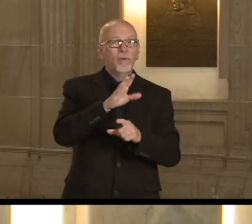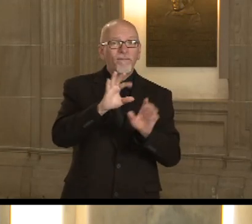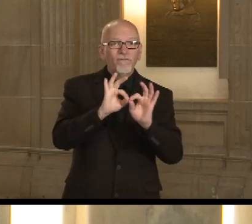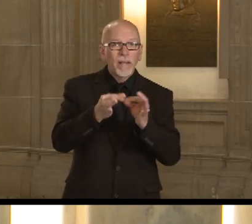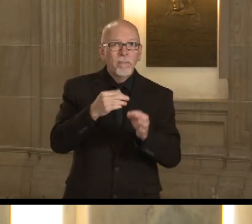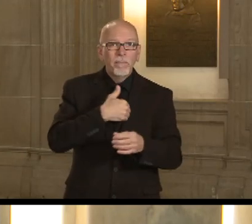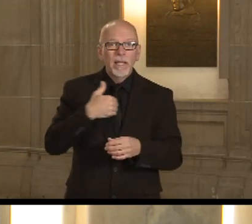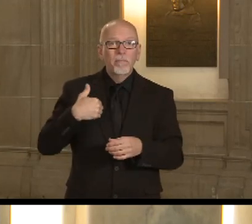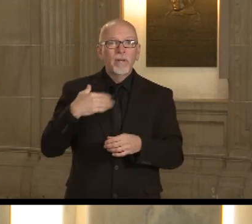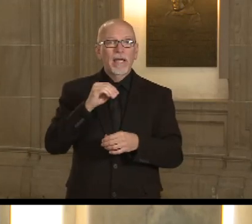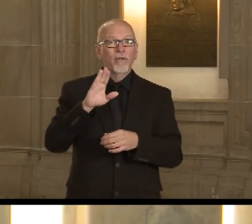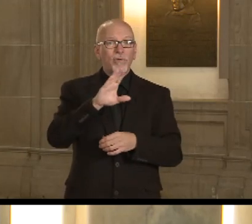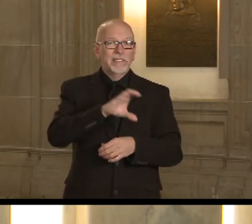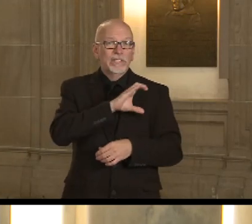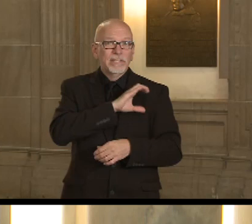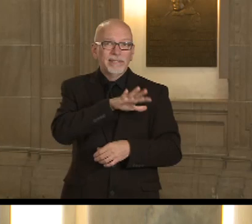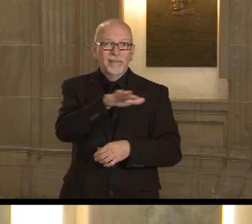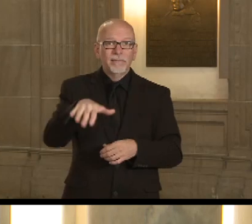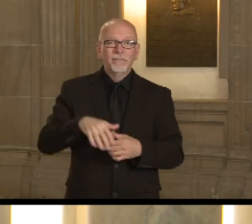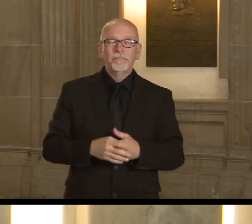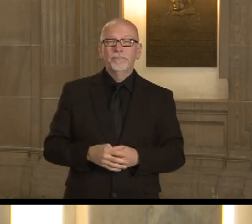members, and your citizens.